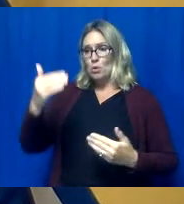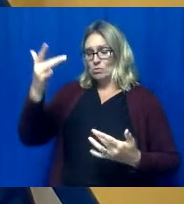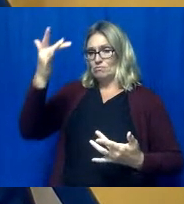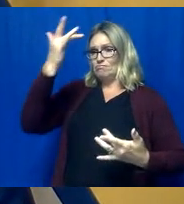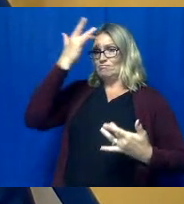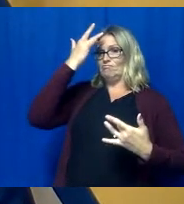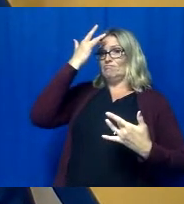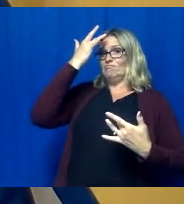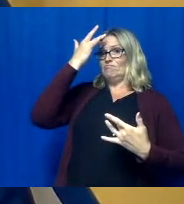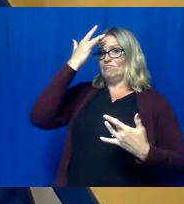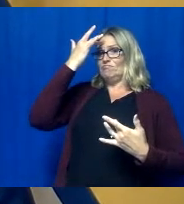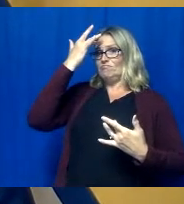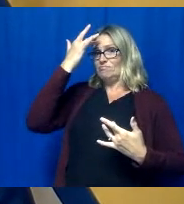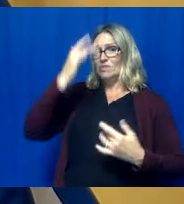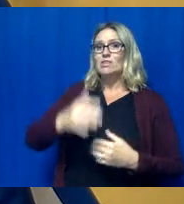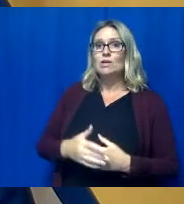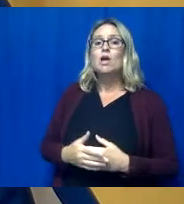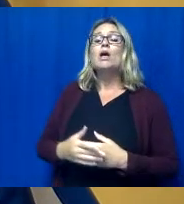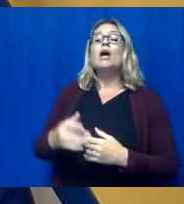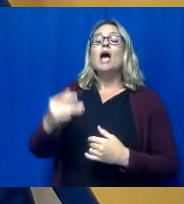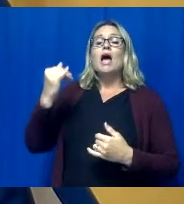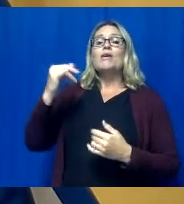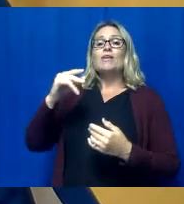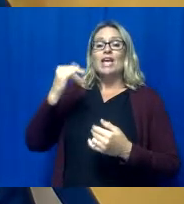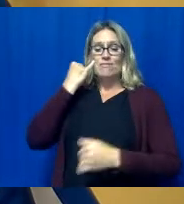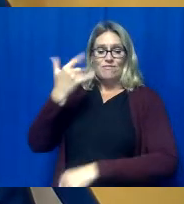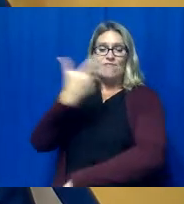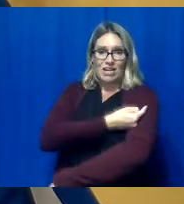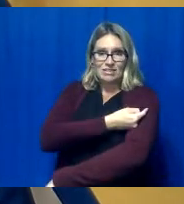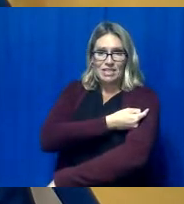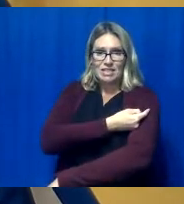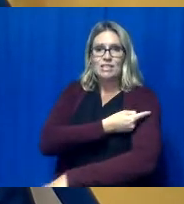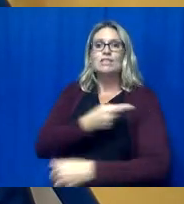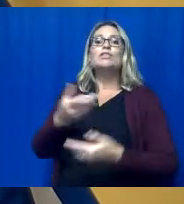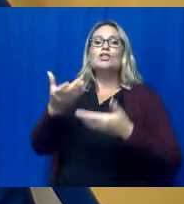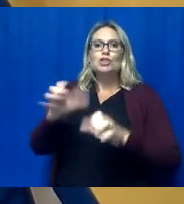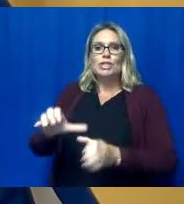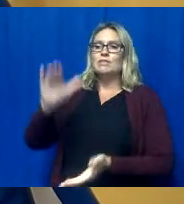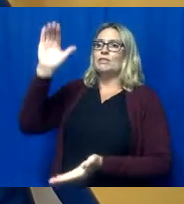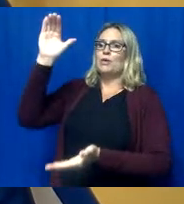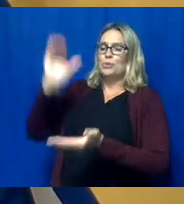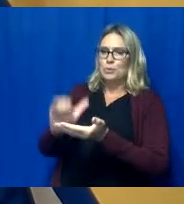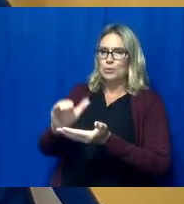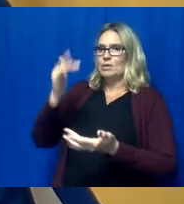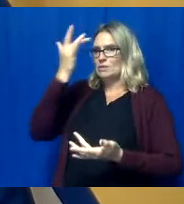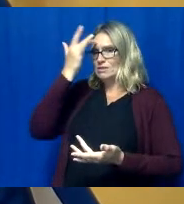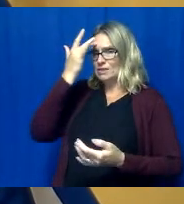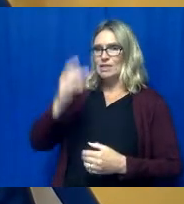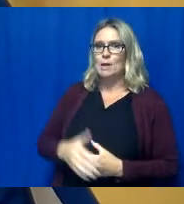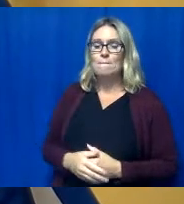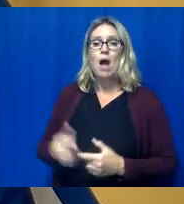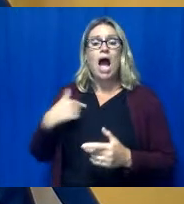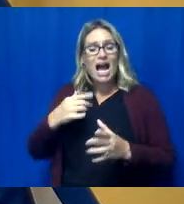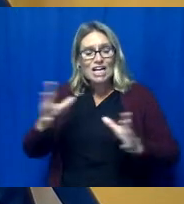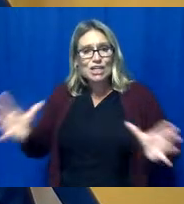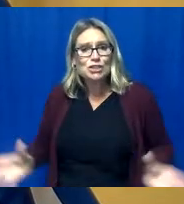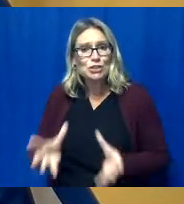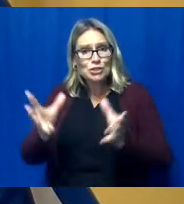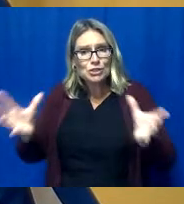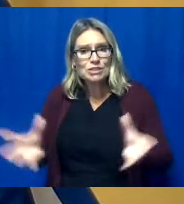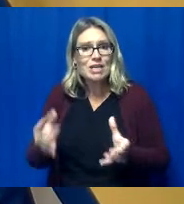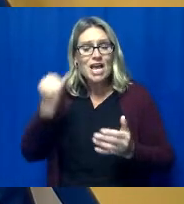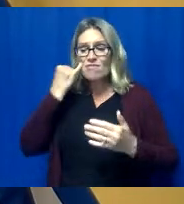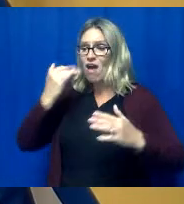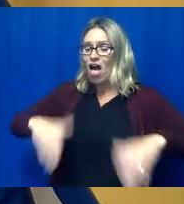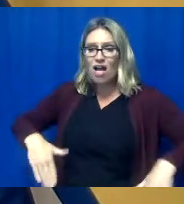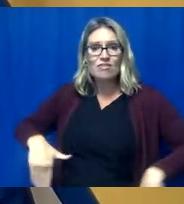COVID-19 is much lower among the vaccinated. I continue to urge anyone who has not yet been vaccinated to